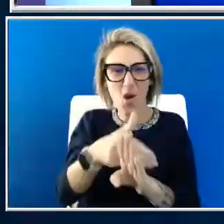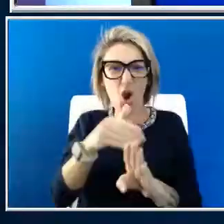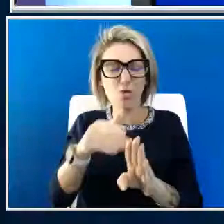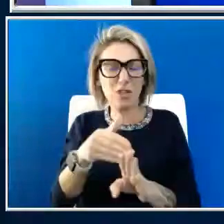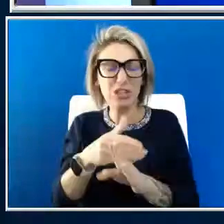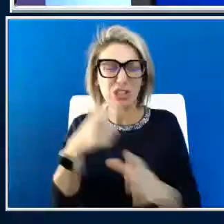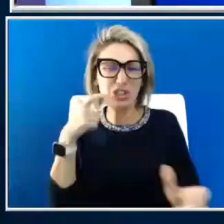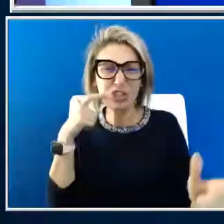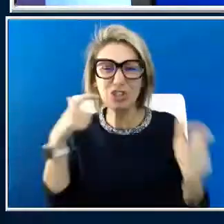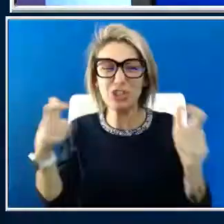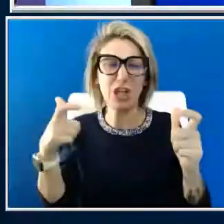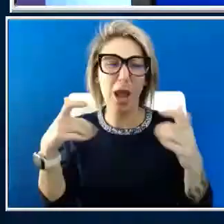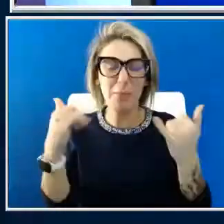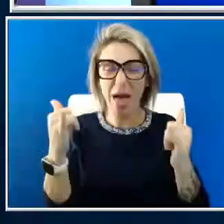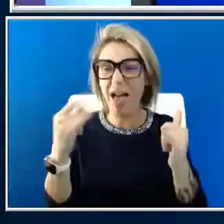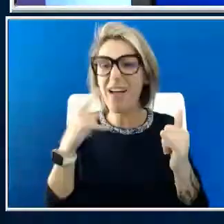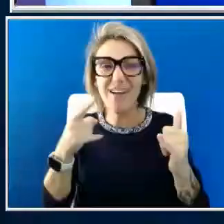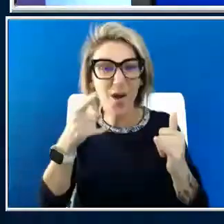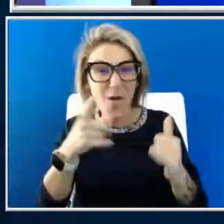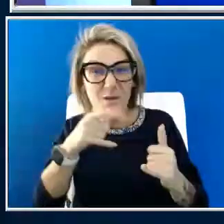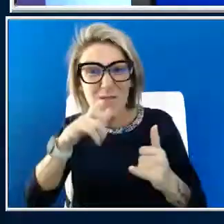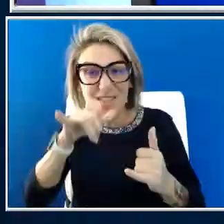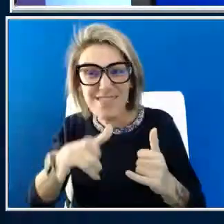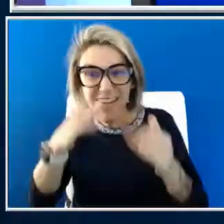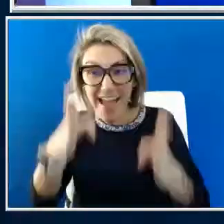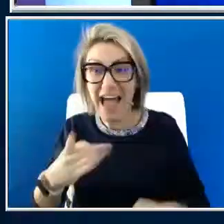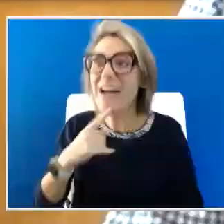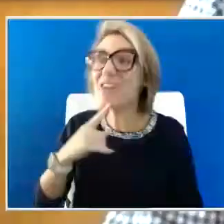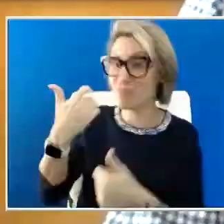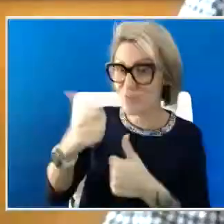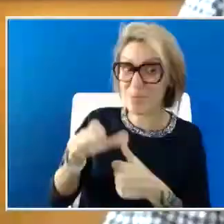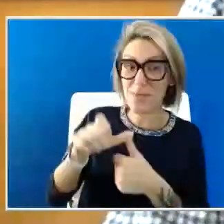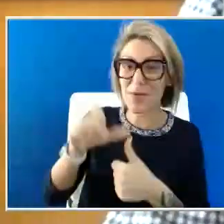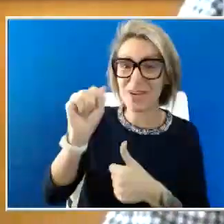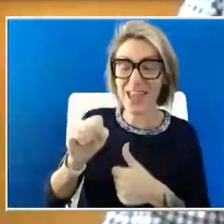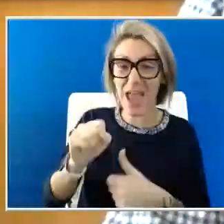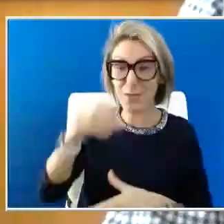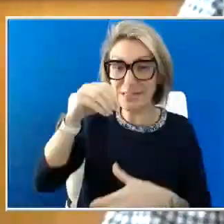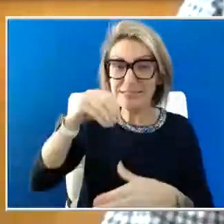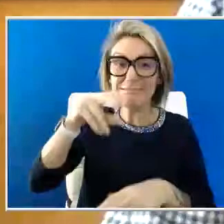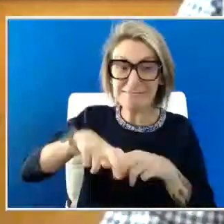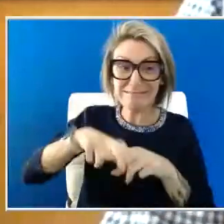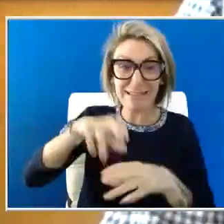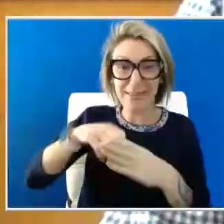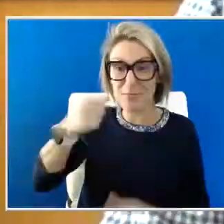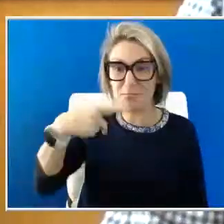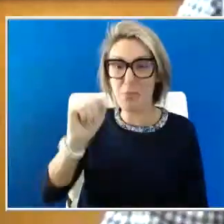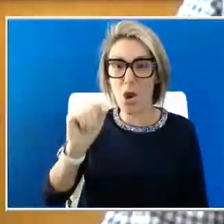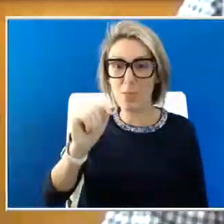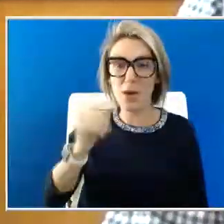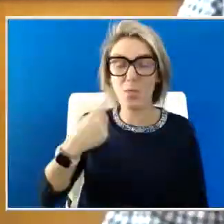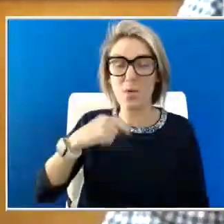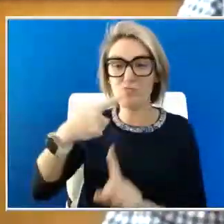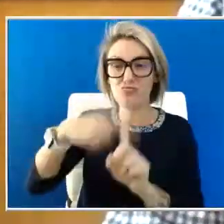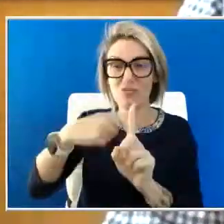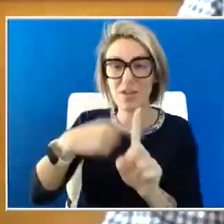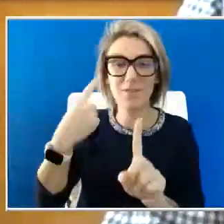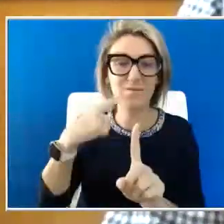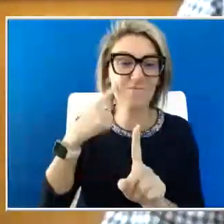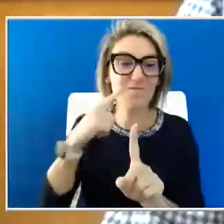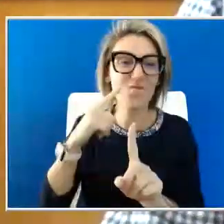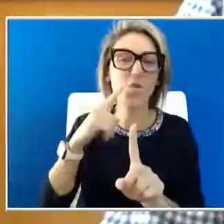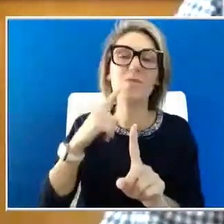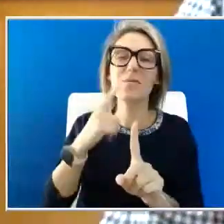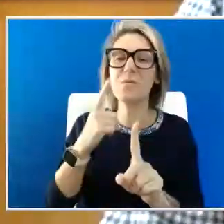like, who is this guy? Do you remember that, Gene? I do. I was sitting in the apartment that night. We had started renting an apartment for the 4 weeks before, and I